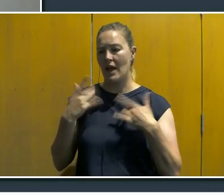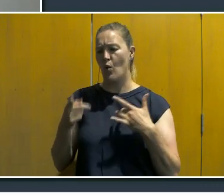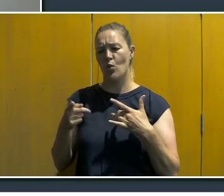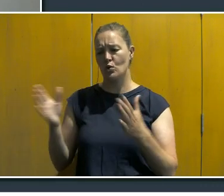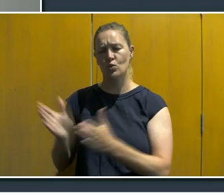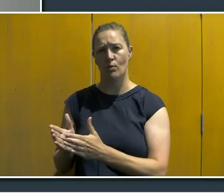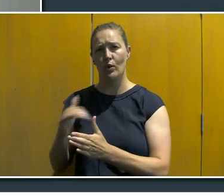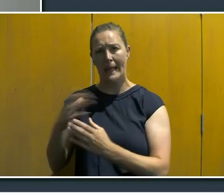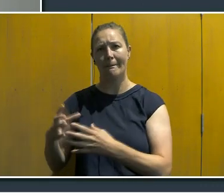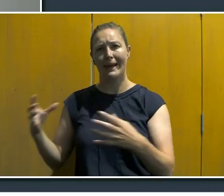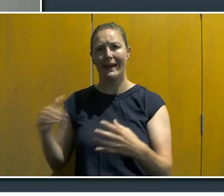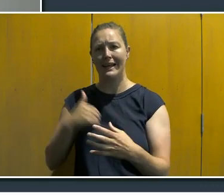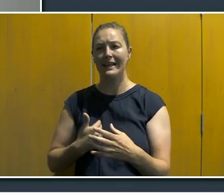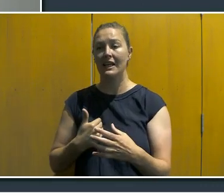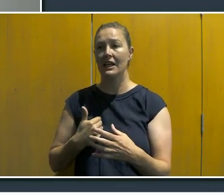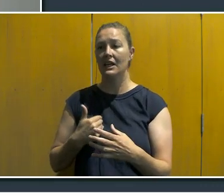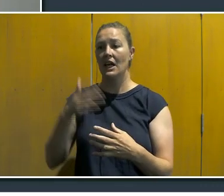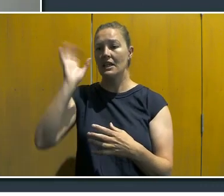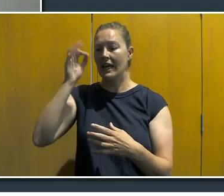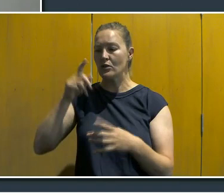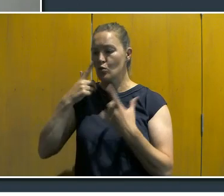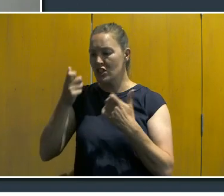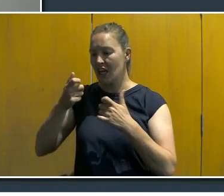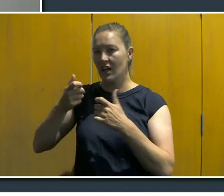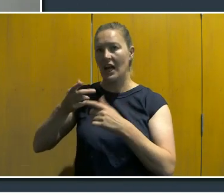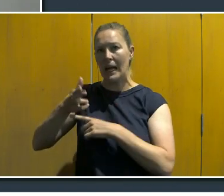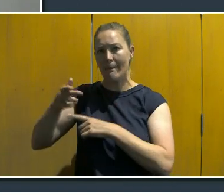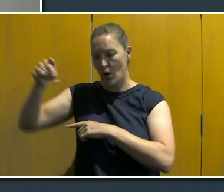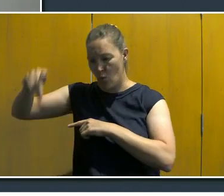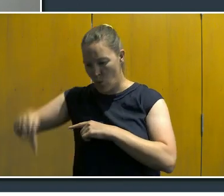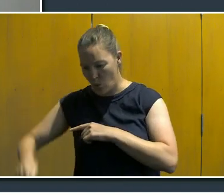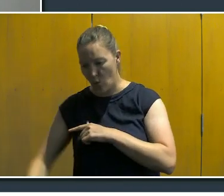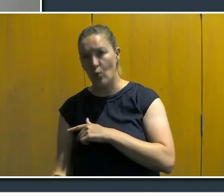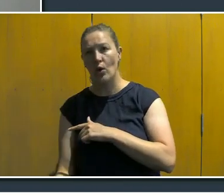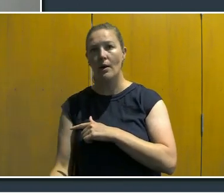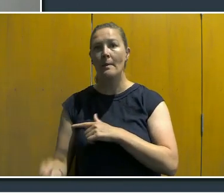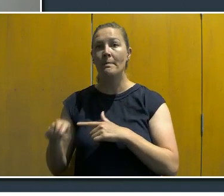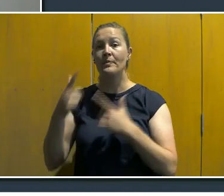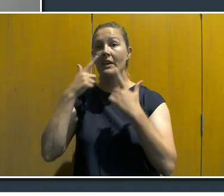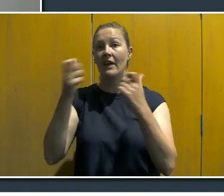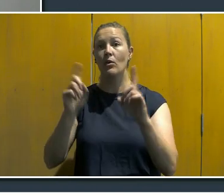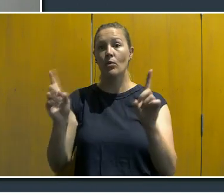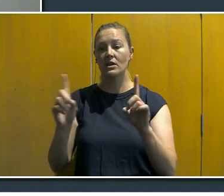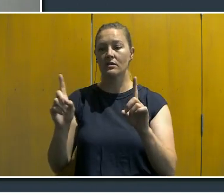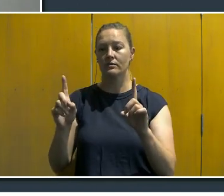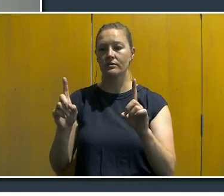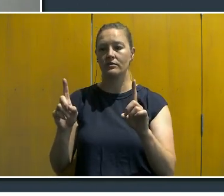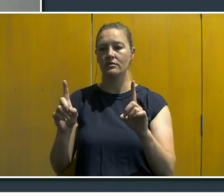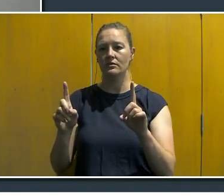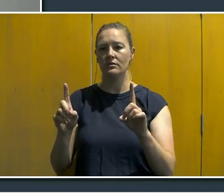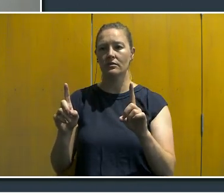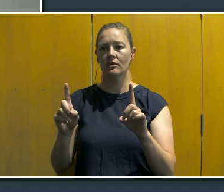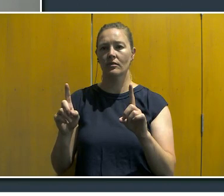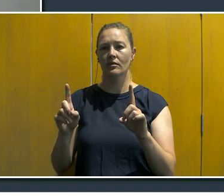The council put a camera down the drain to check it. They found a whole lot of short pieces of culvert